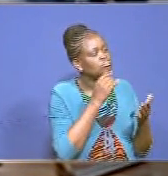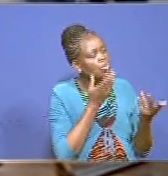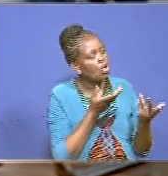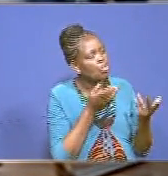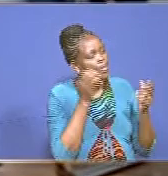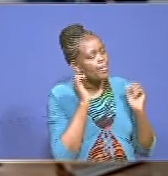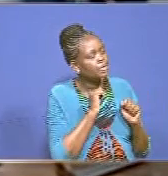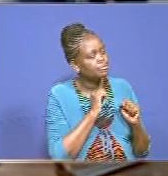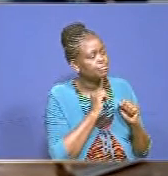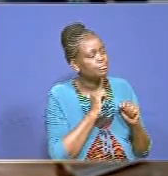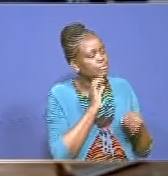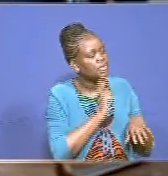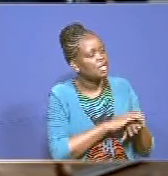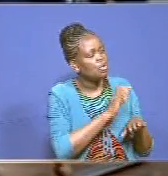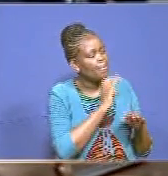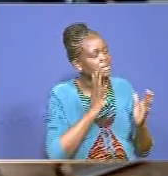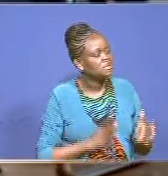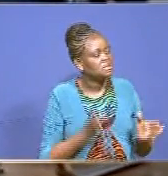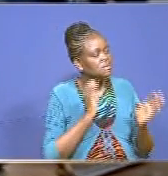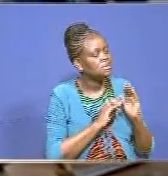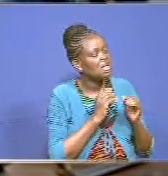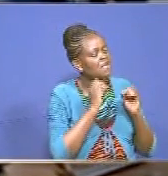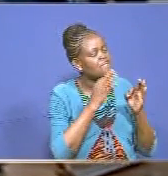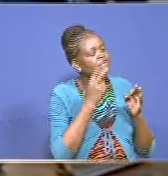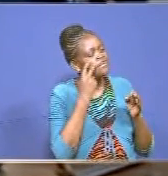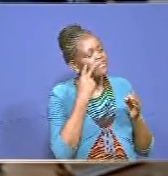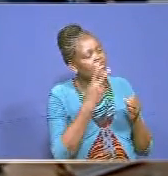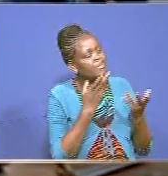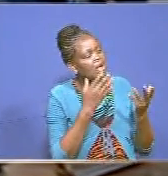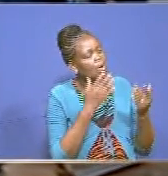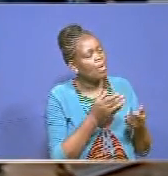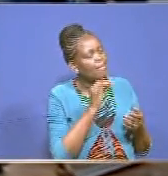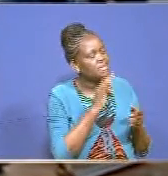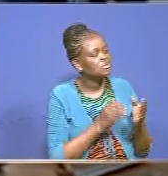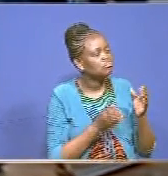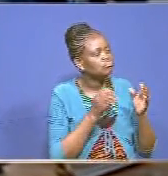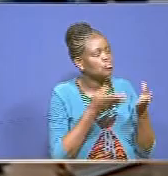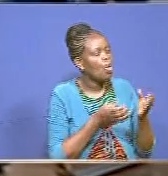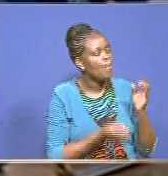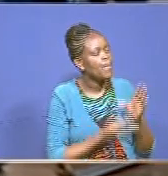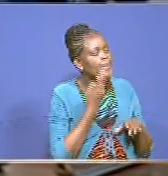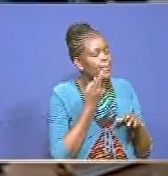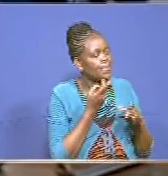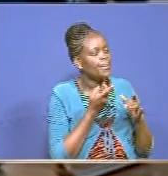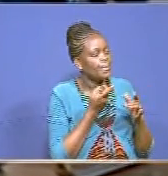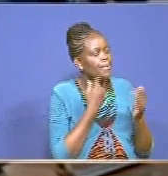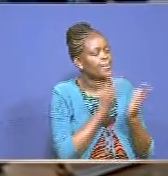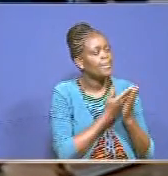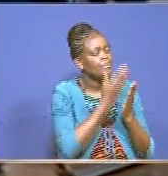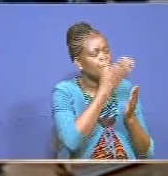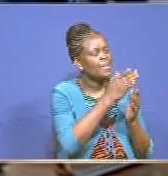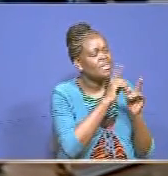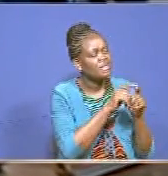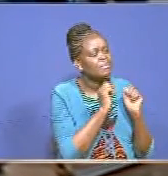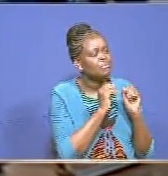able to get commissioners elected. If you look at the way IBC is currently constituted and the proposals by Parliament, will that sort